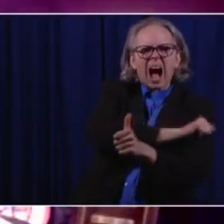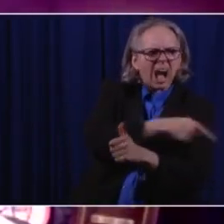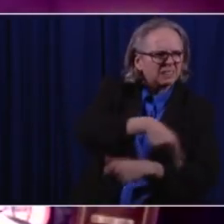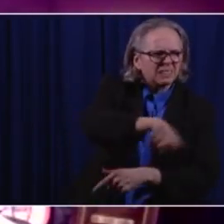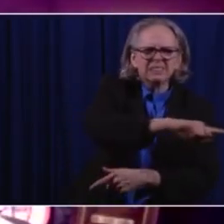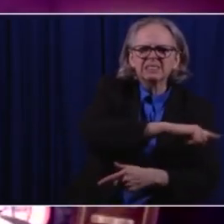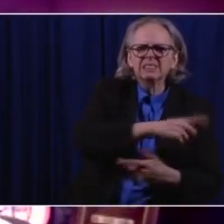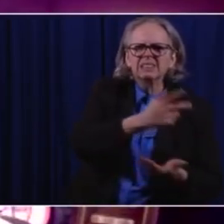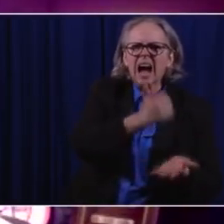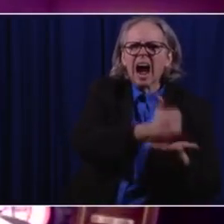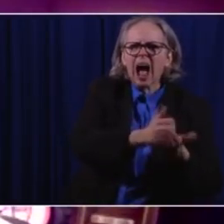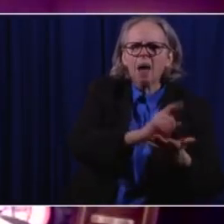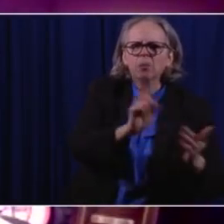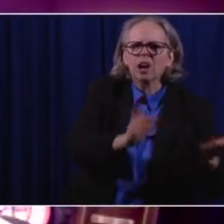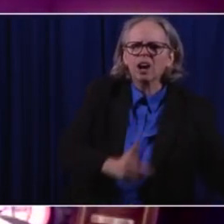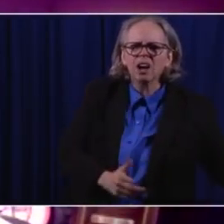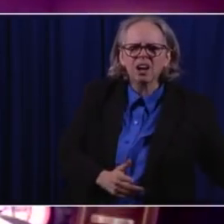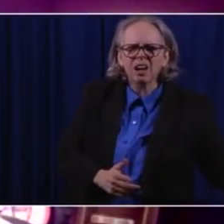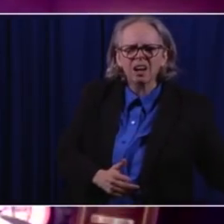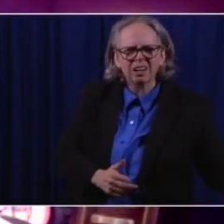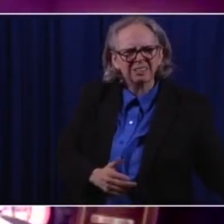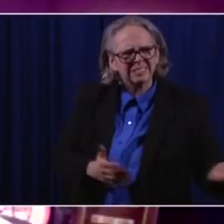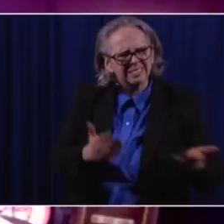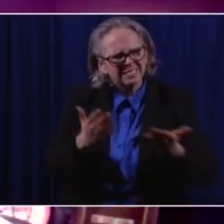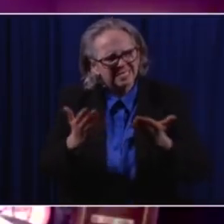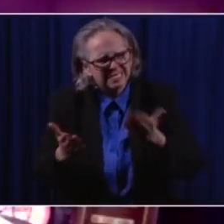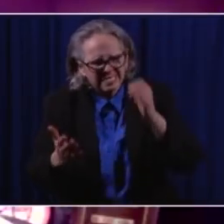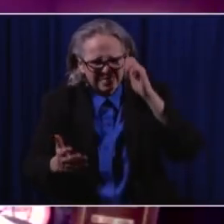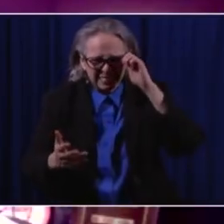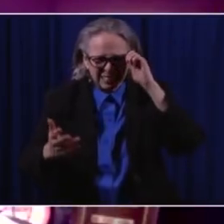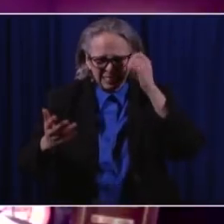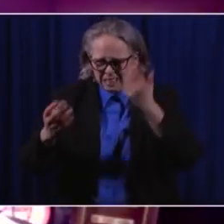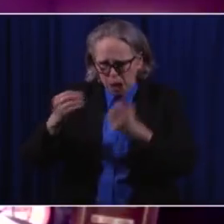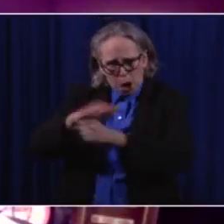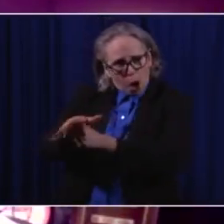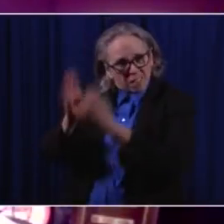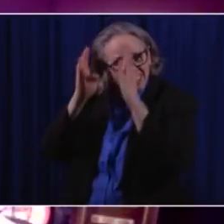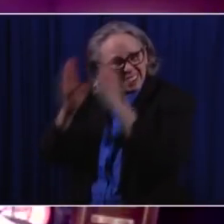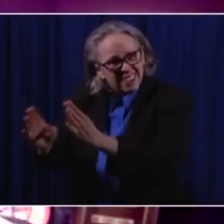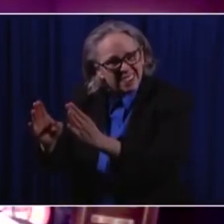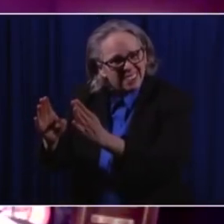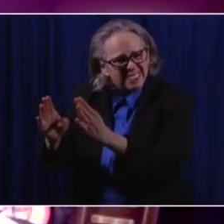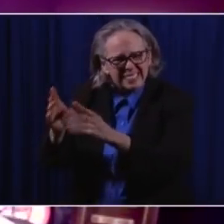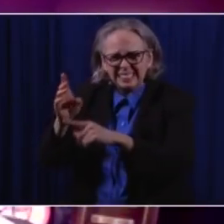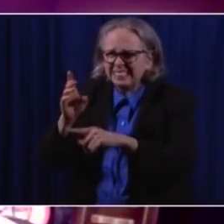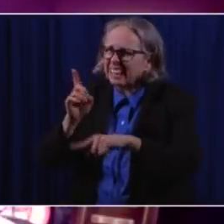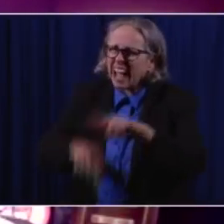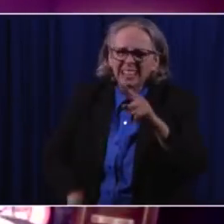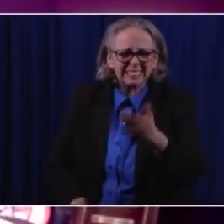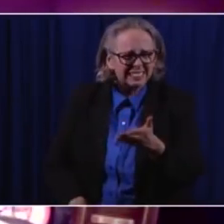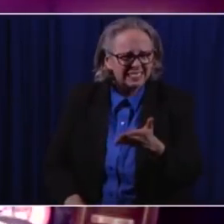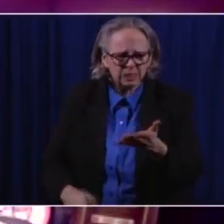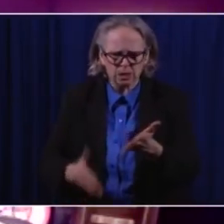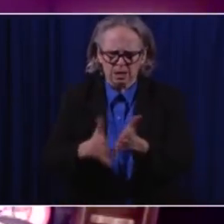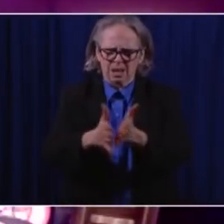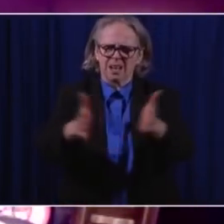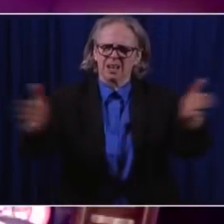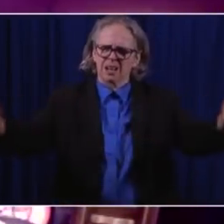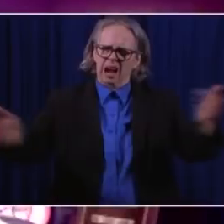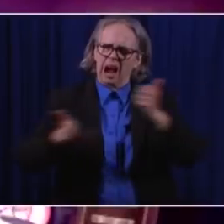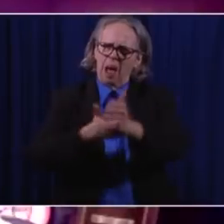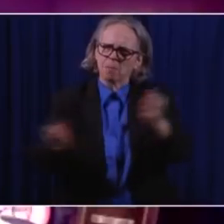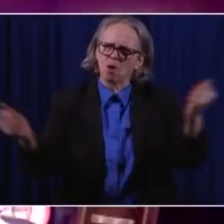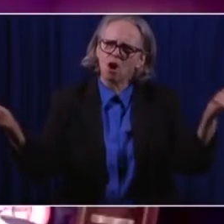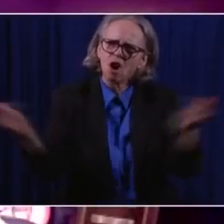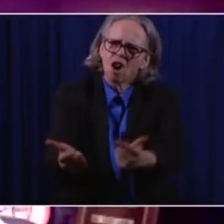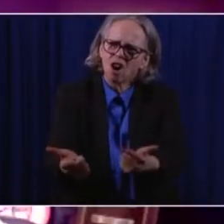communities. It is everyone who gets impacted by this kind of thing. And so we need to focus on those things. One of the things I'd also share with you is I